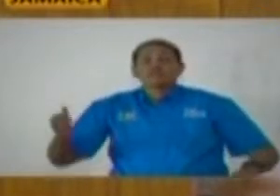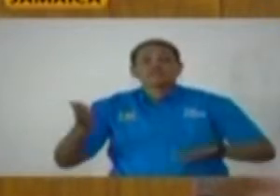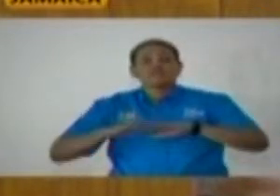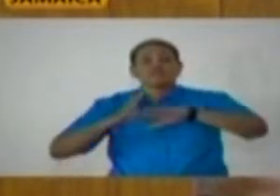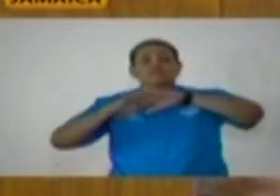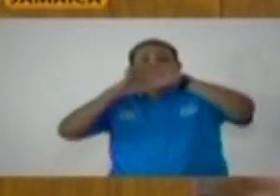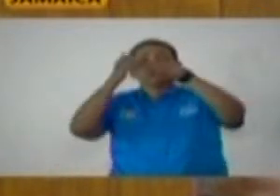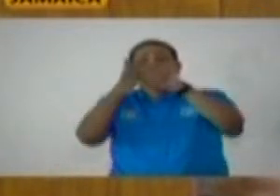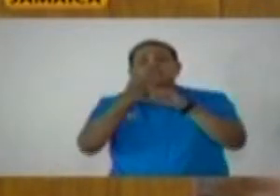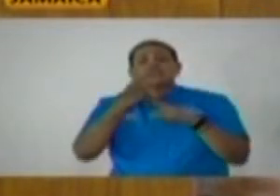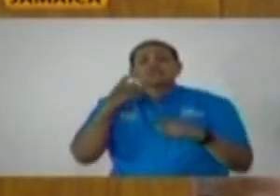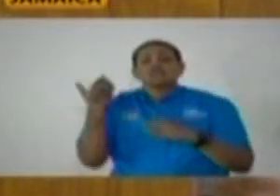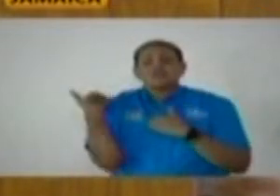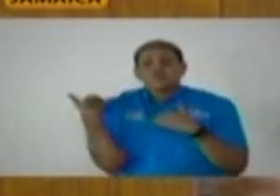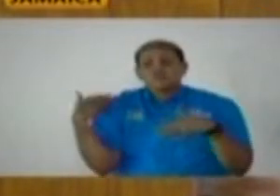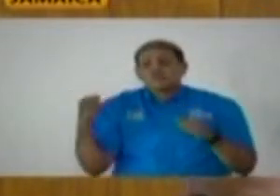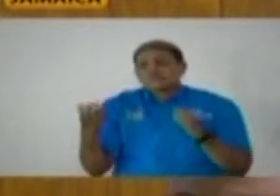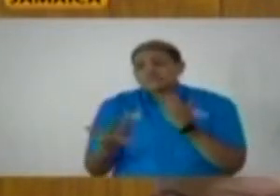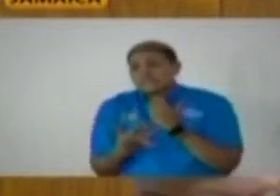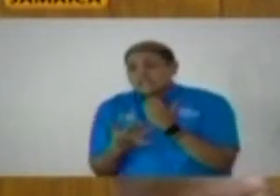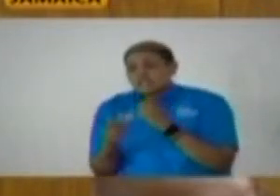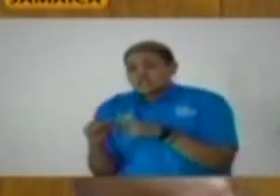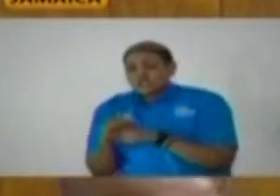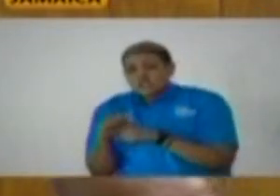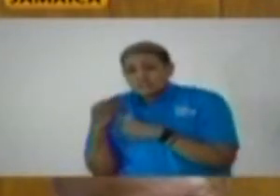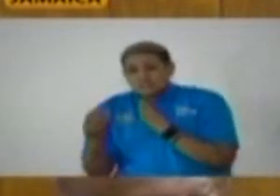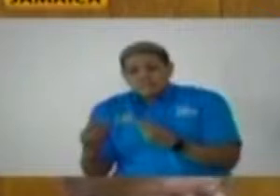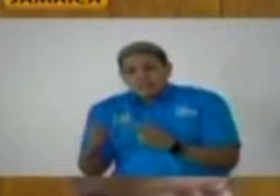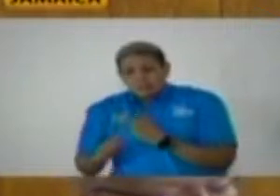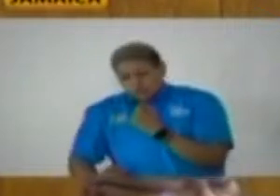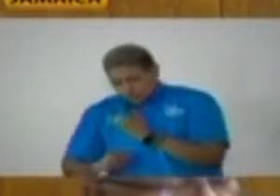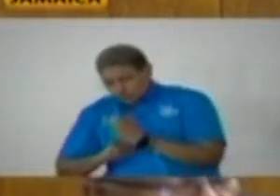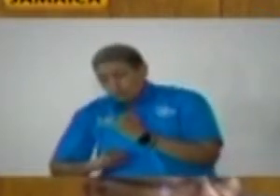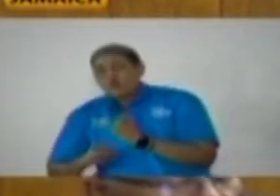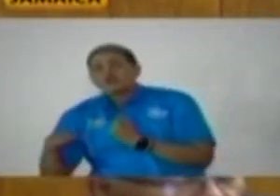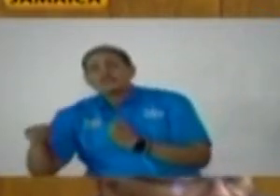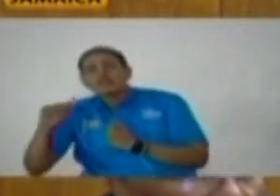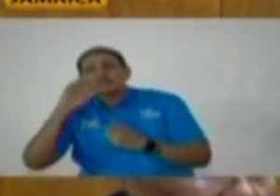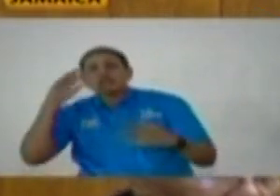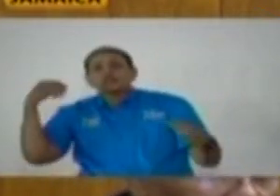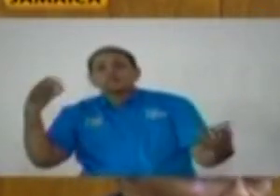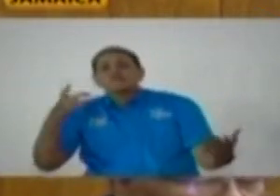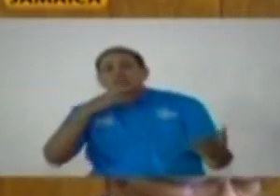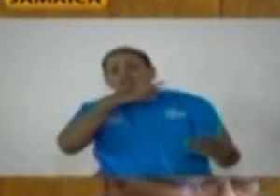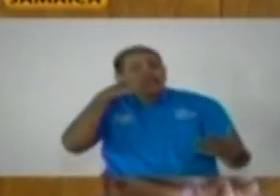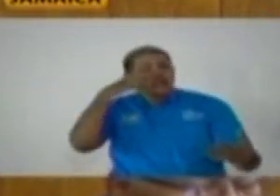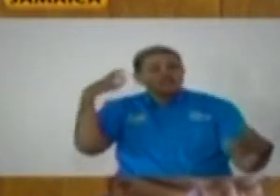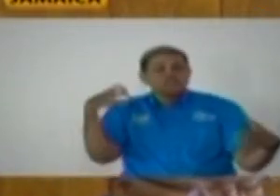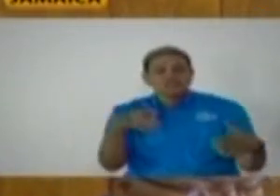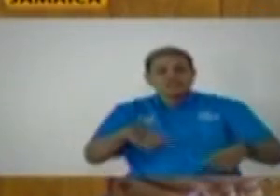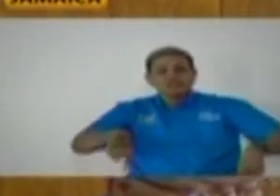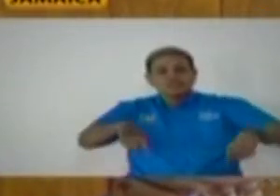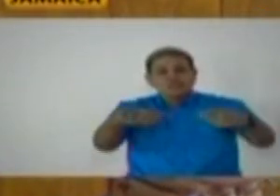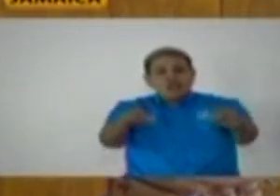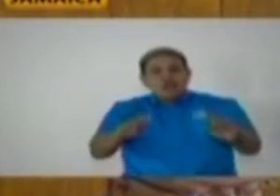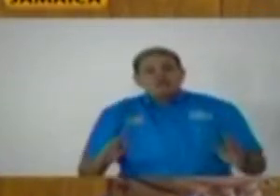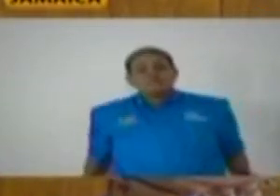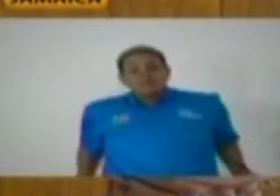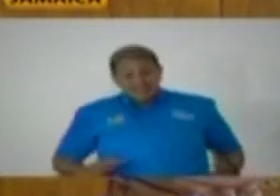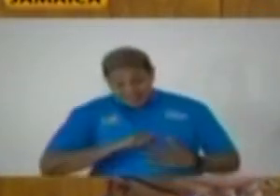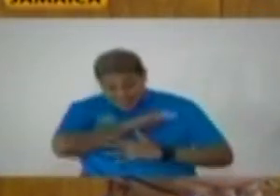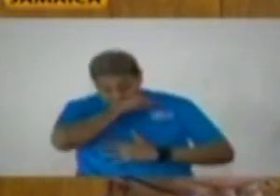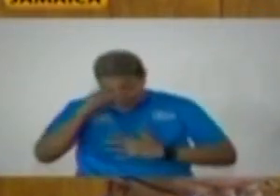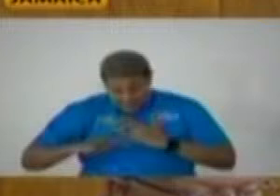increase the output, the technical training, and the support that they provide to the agricultural industry. They were cutting